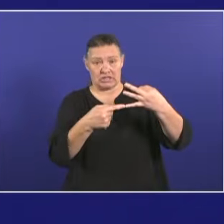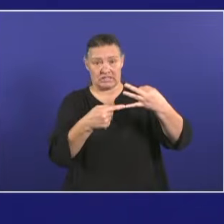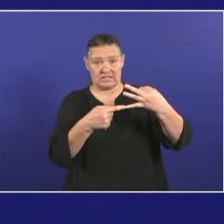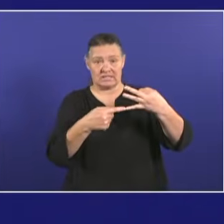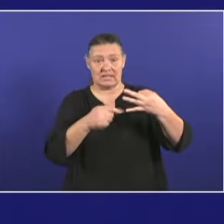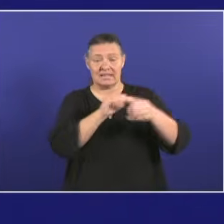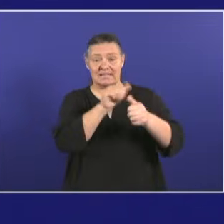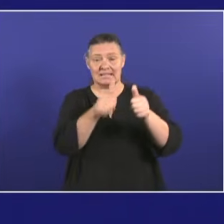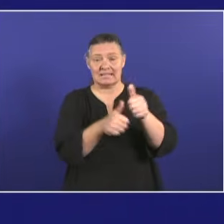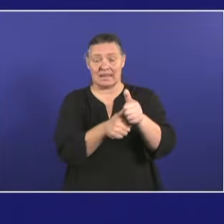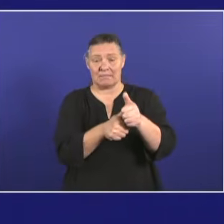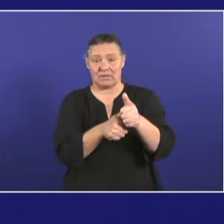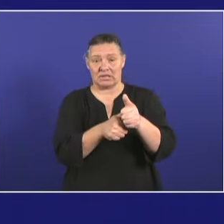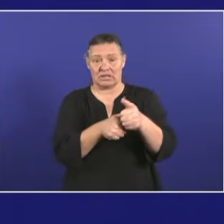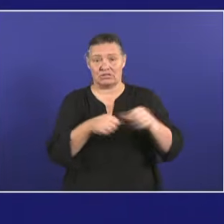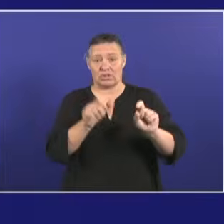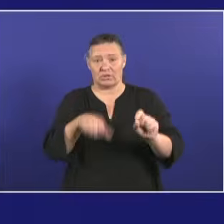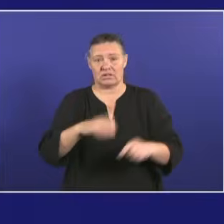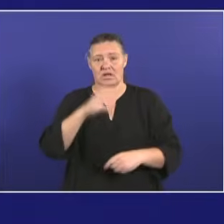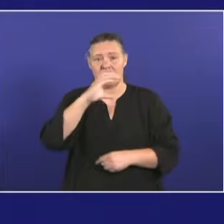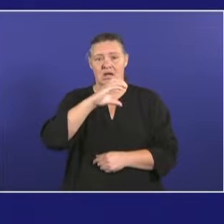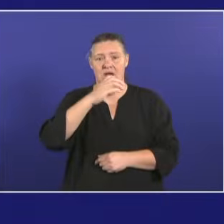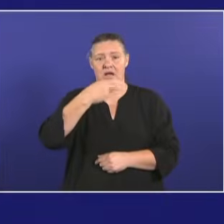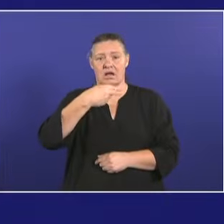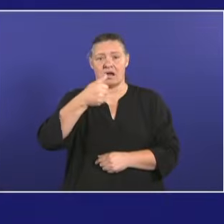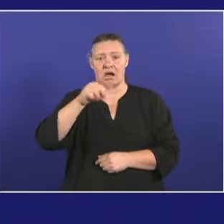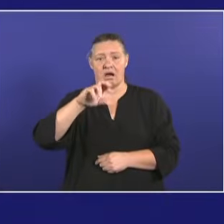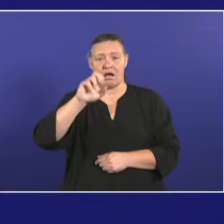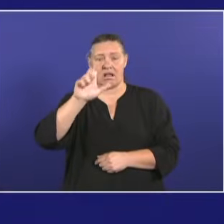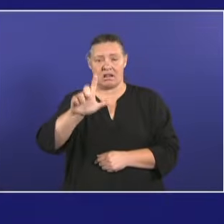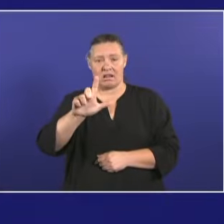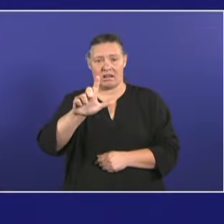deputy chairperson, Carl Popheim.